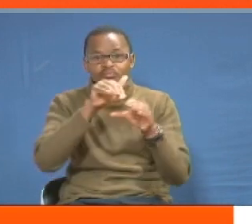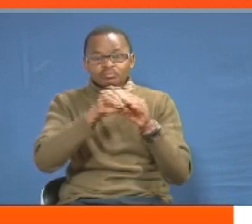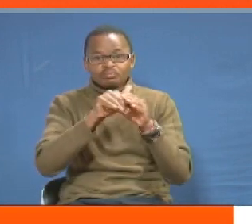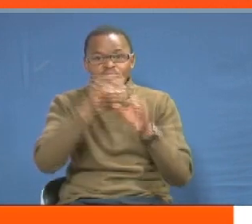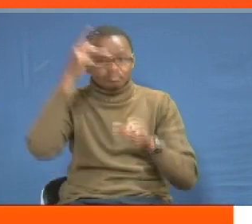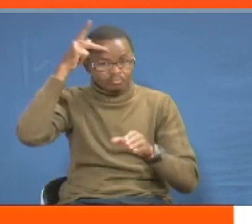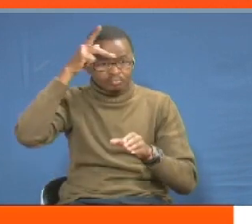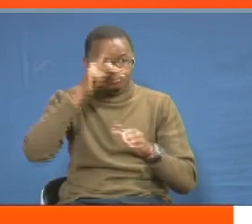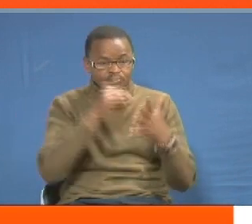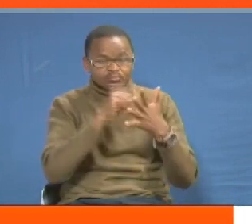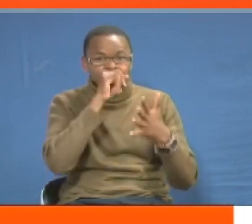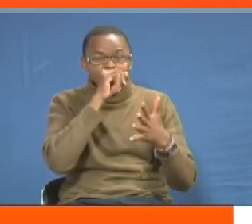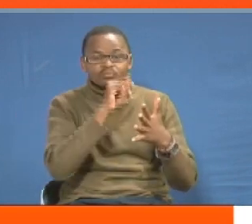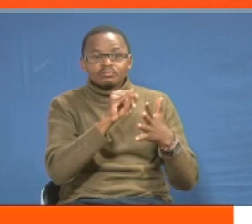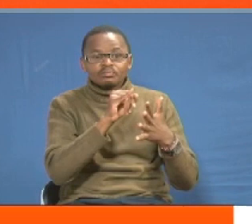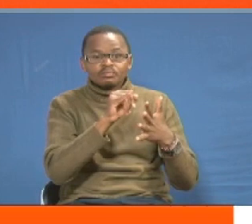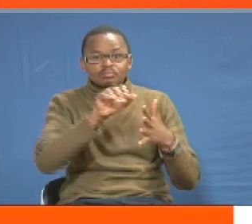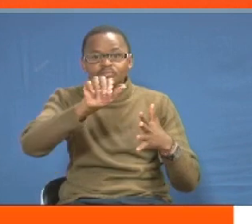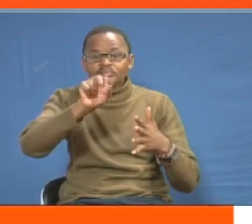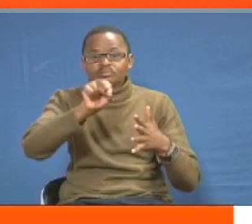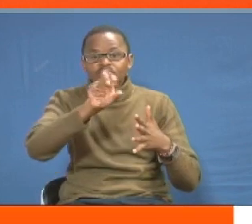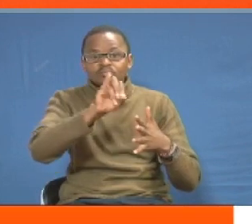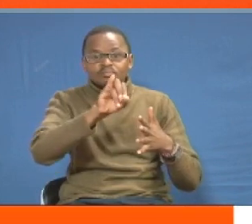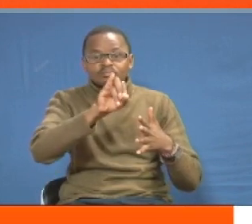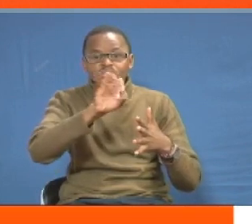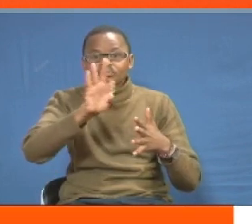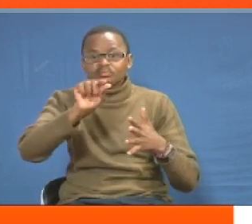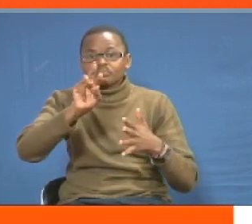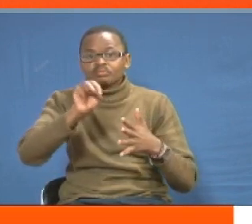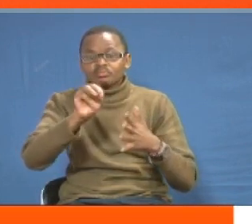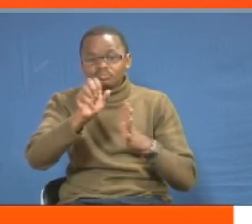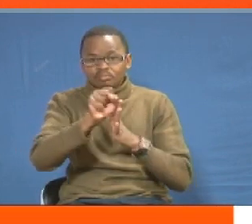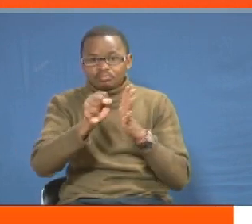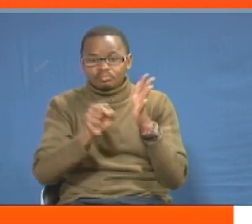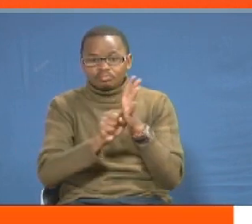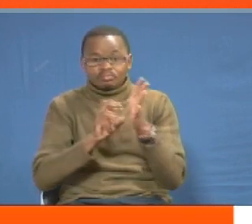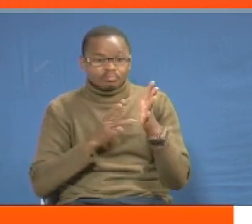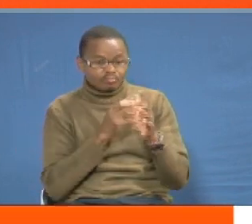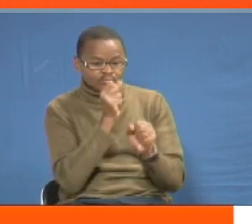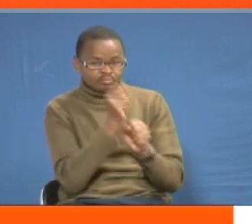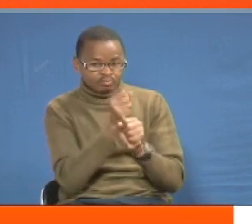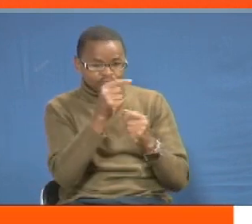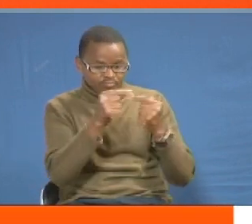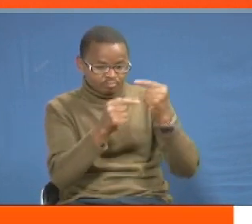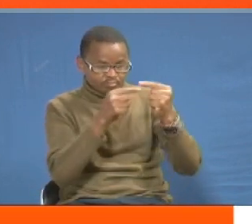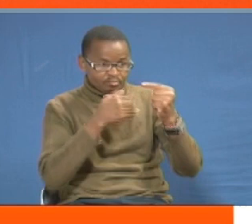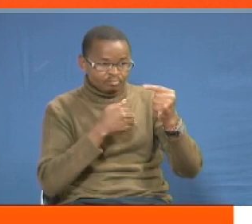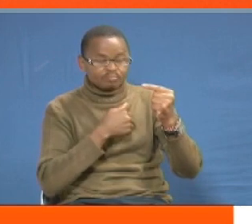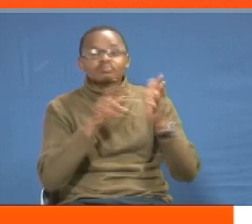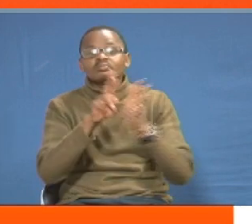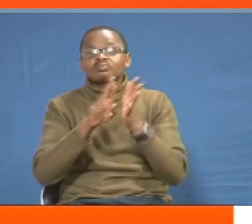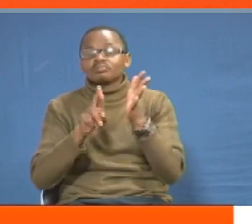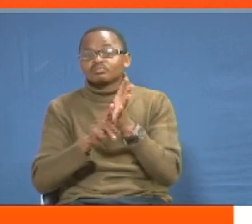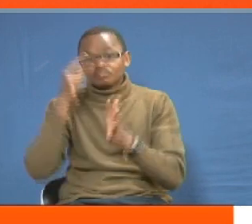operationalizing them into policies, etc. The Anti-FGM Act is there. We've made progress. We have